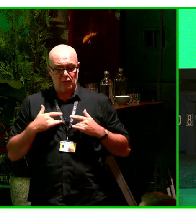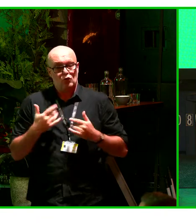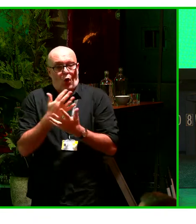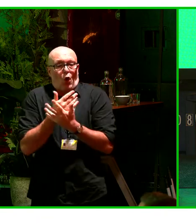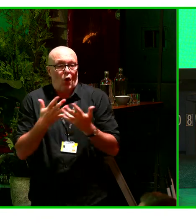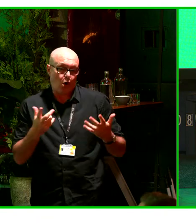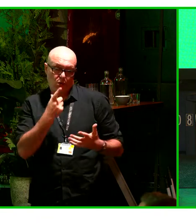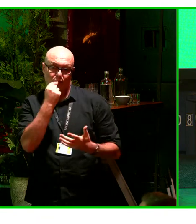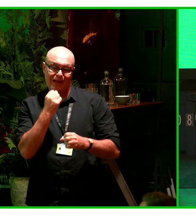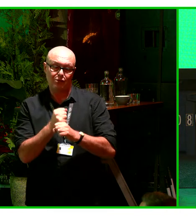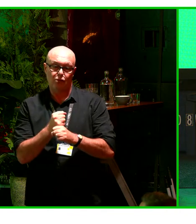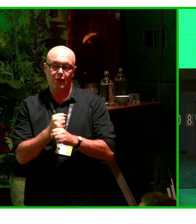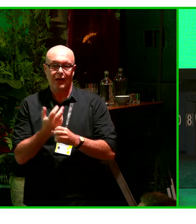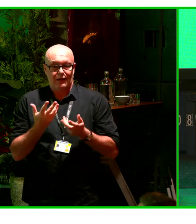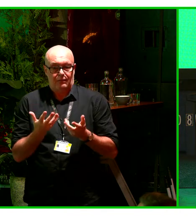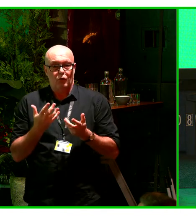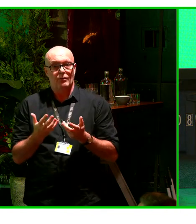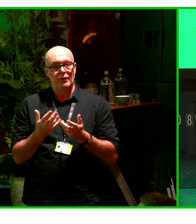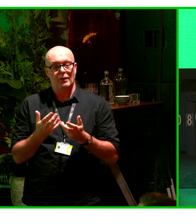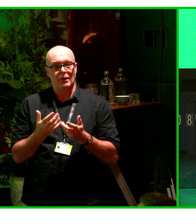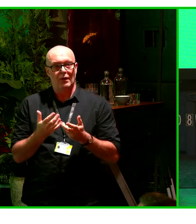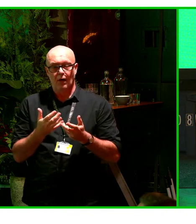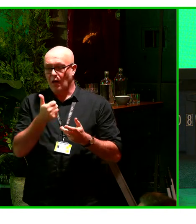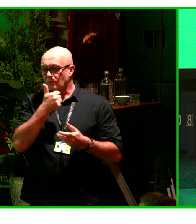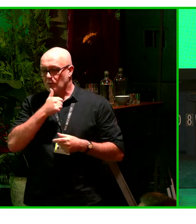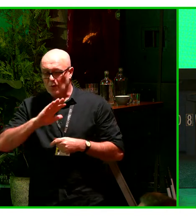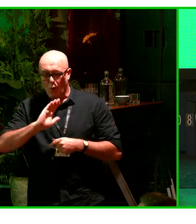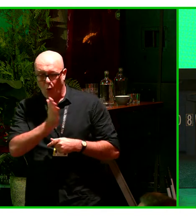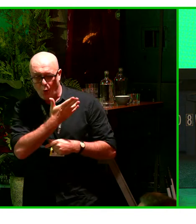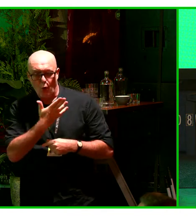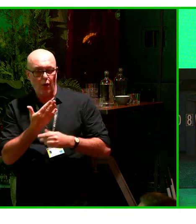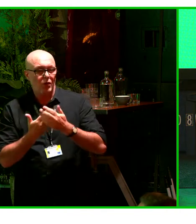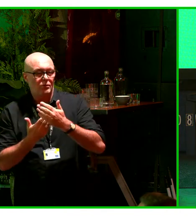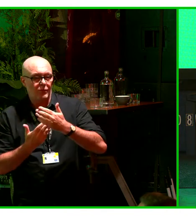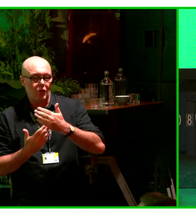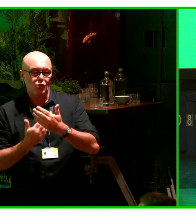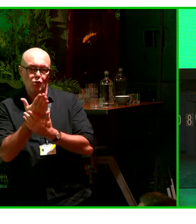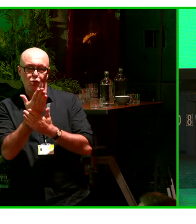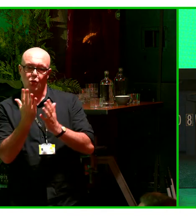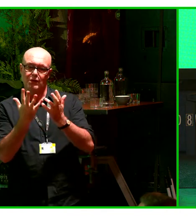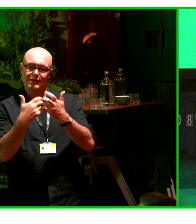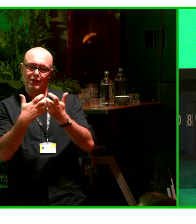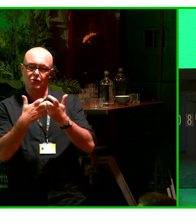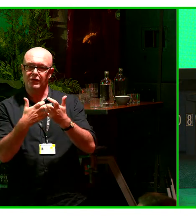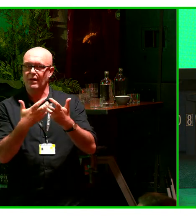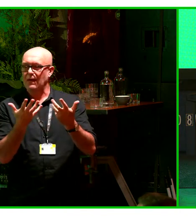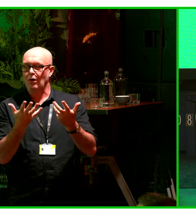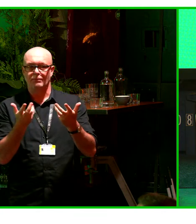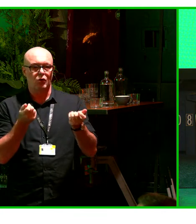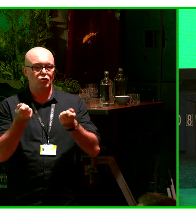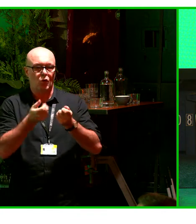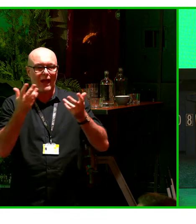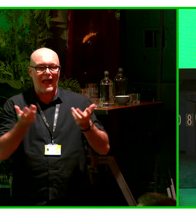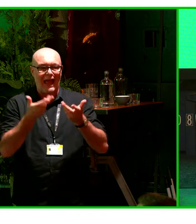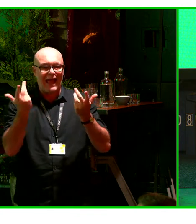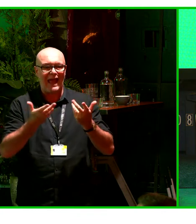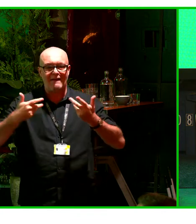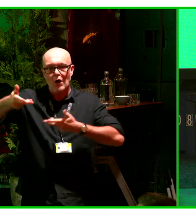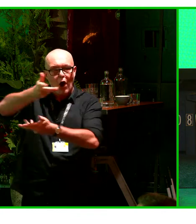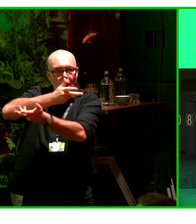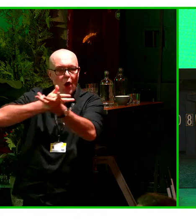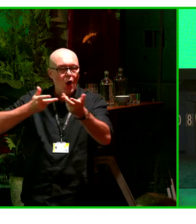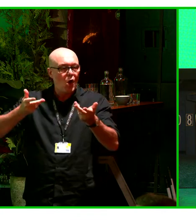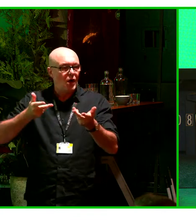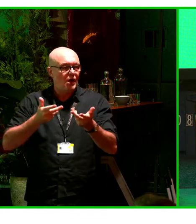deploying currently the available technologies in terms of managing airflows, managing consumption,